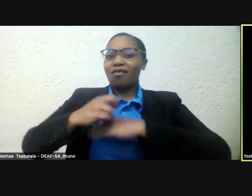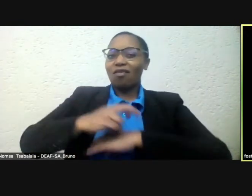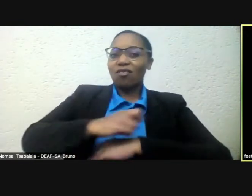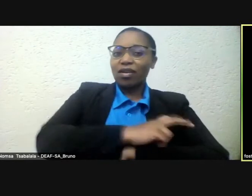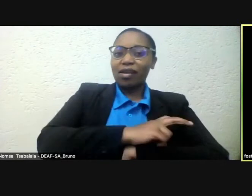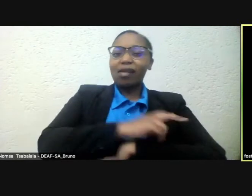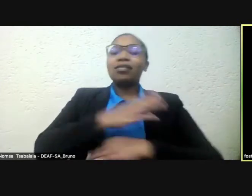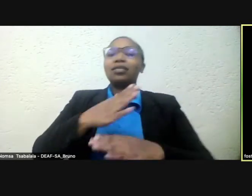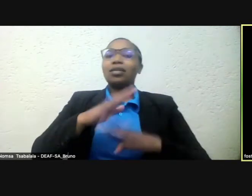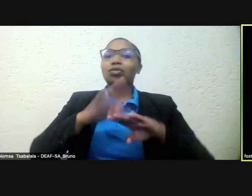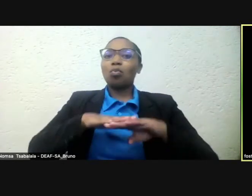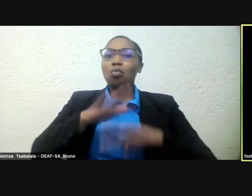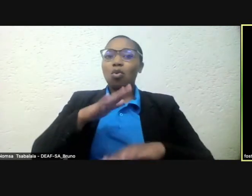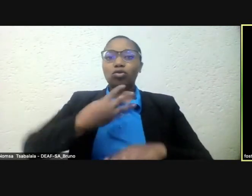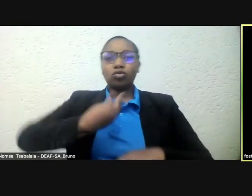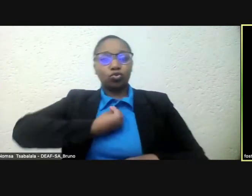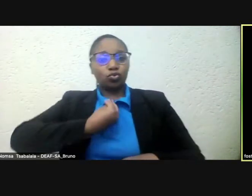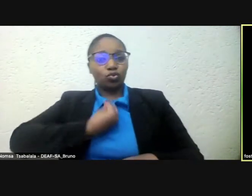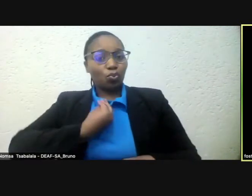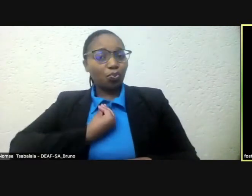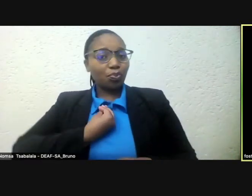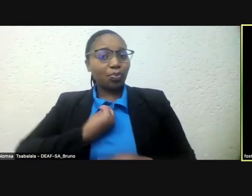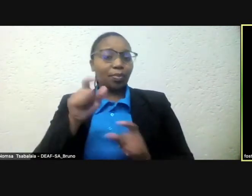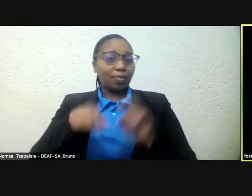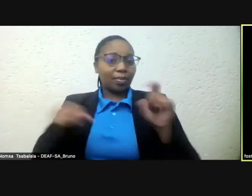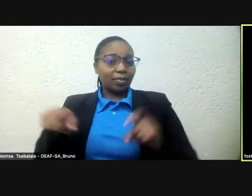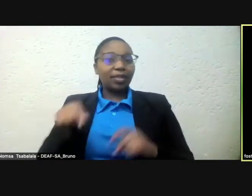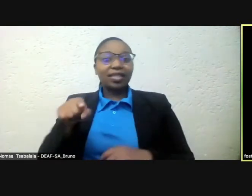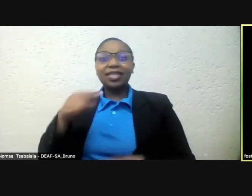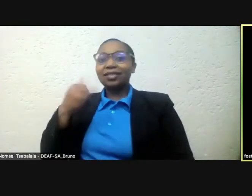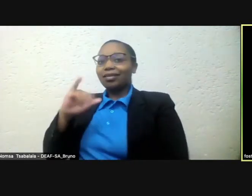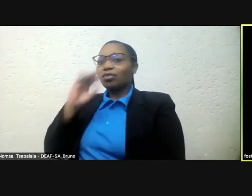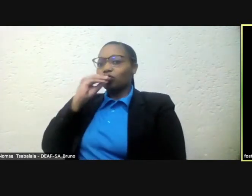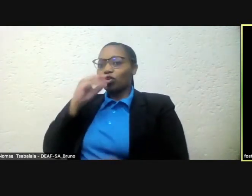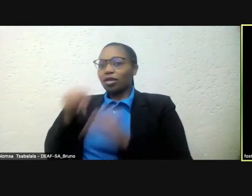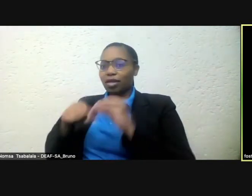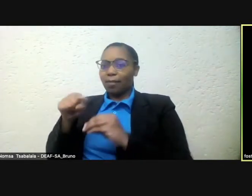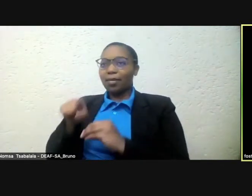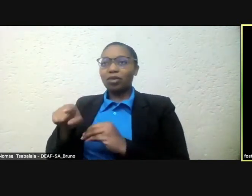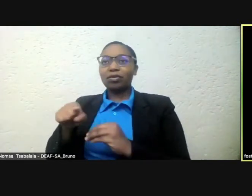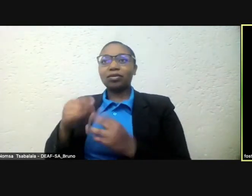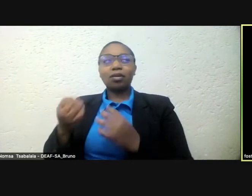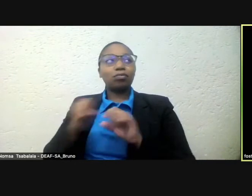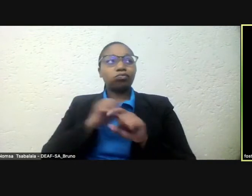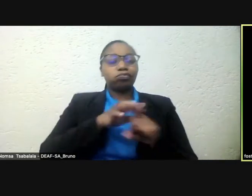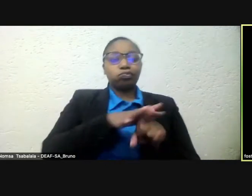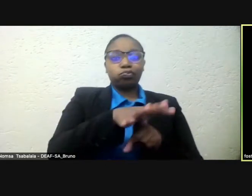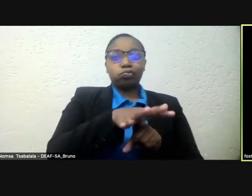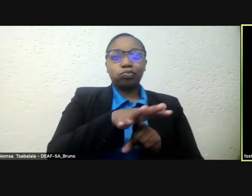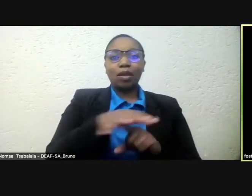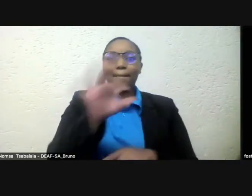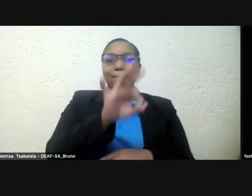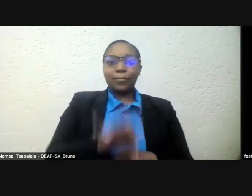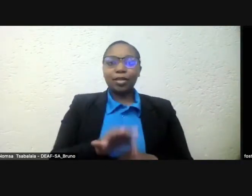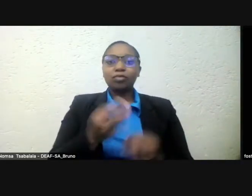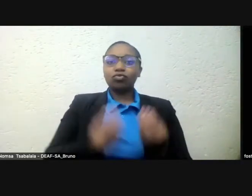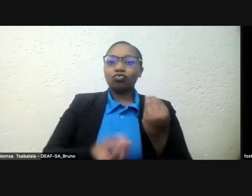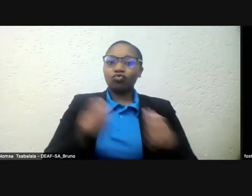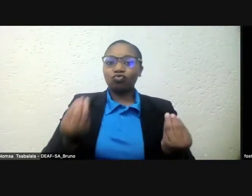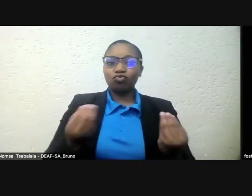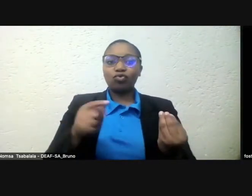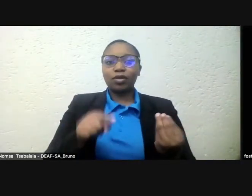than the Delta variant? So this one is still talking about the infection rate among the children by this variant. The